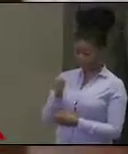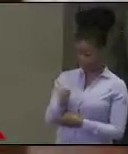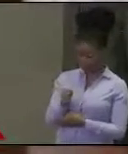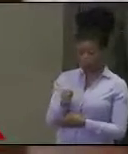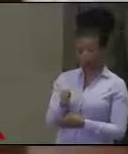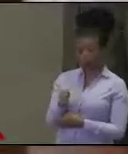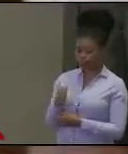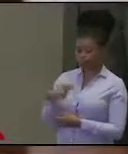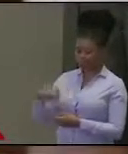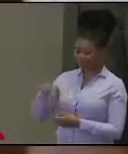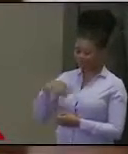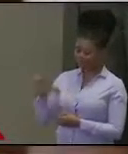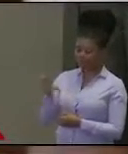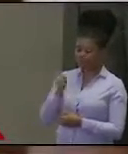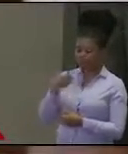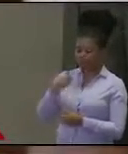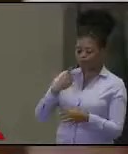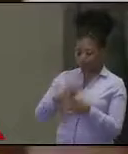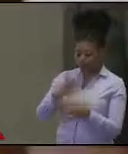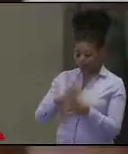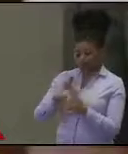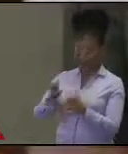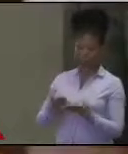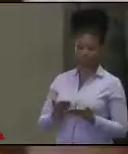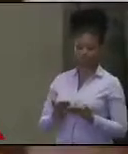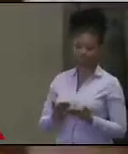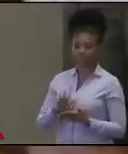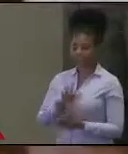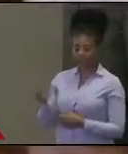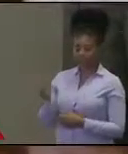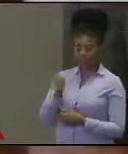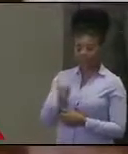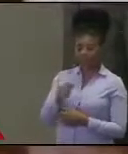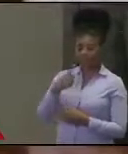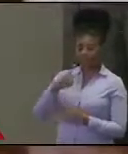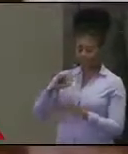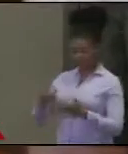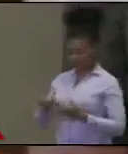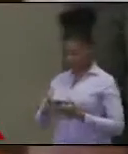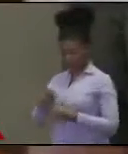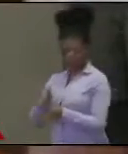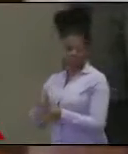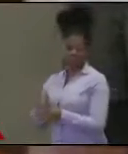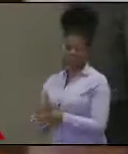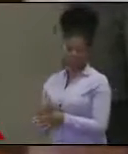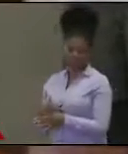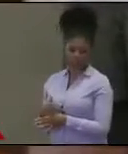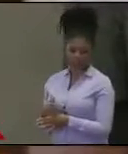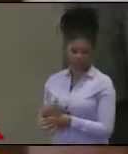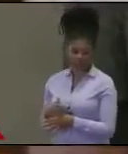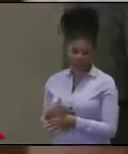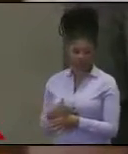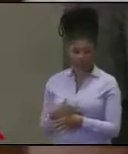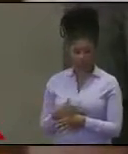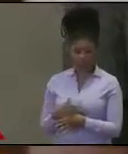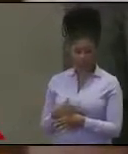siqashelwe ukusebenza samkele. Asiqashelwanga kwamkela sisebenze.